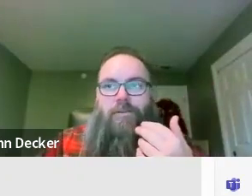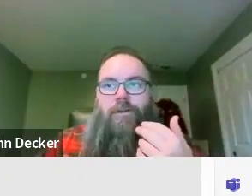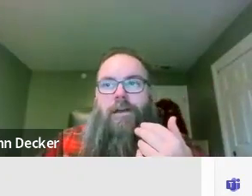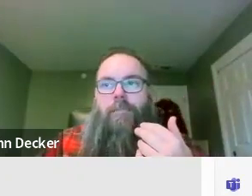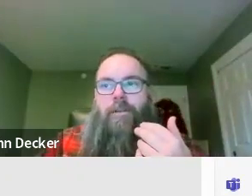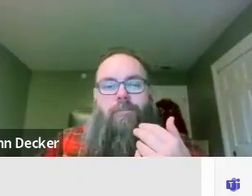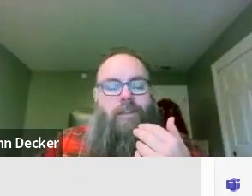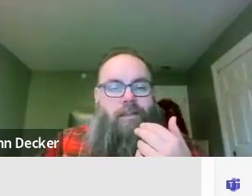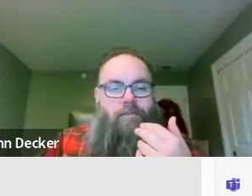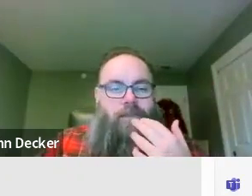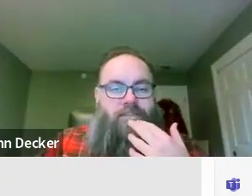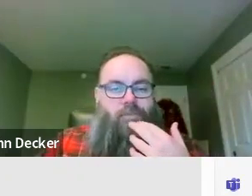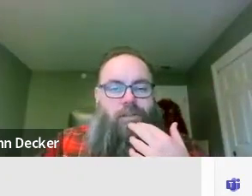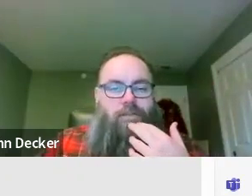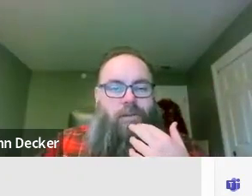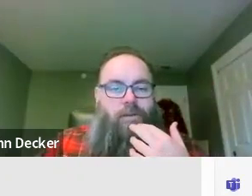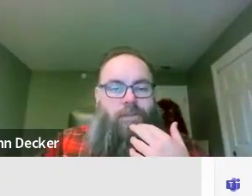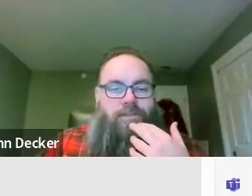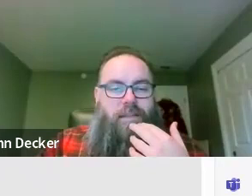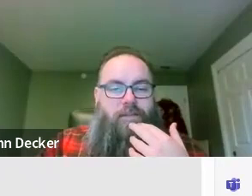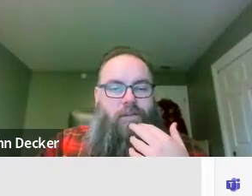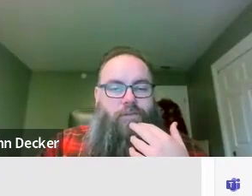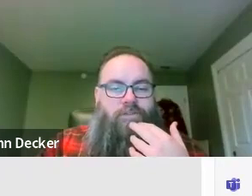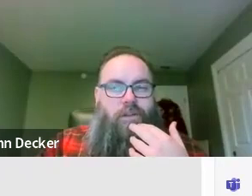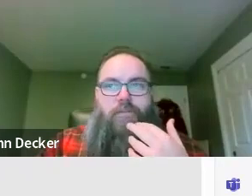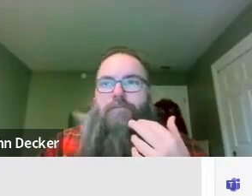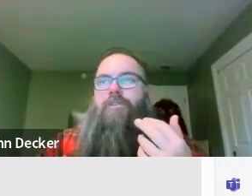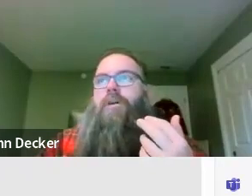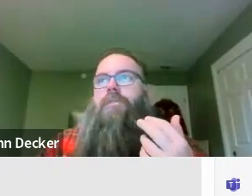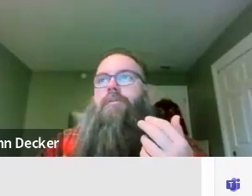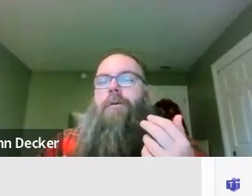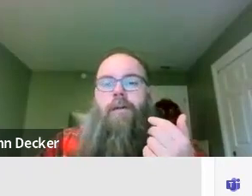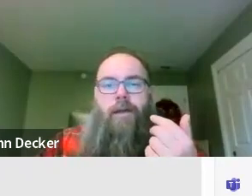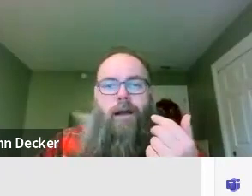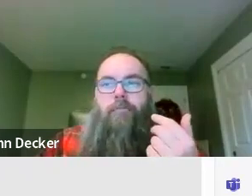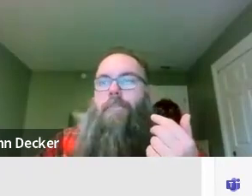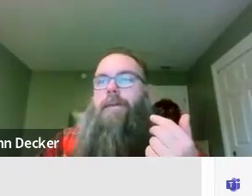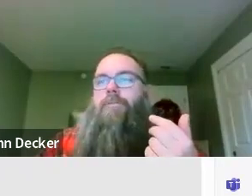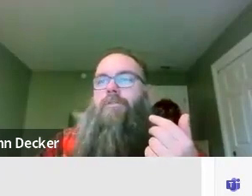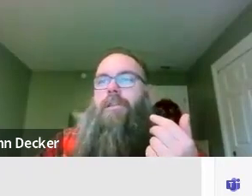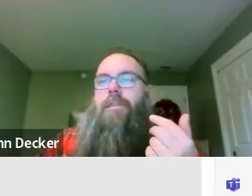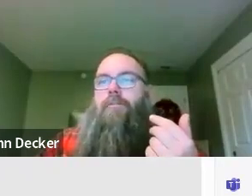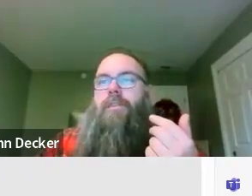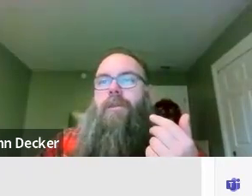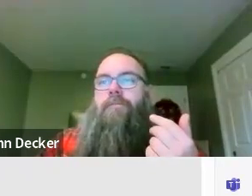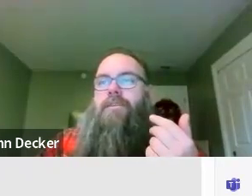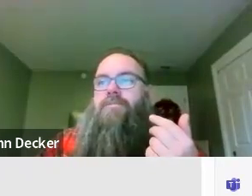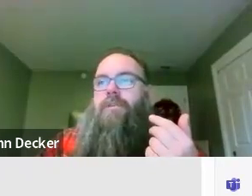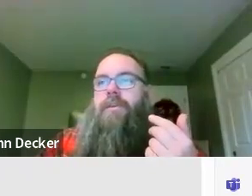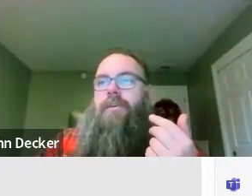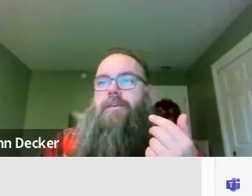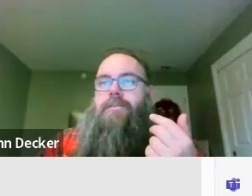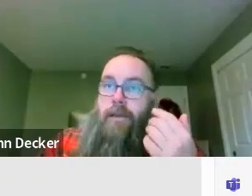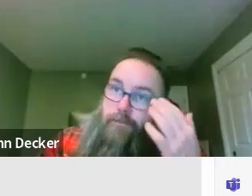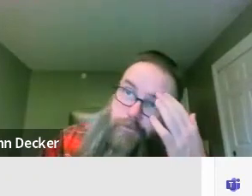concepts, about independent living and supported living are things that, folks are not familiar with. Real quickly, the one that we have